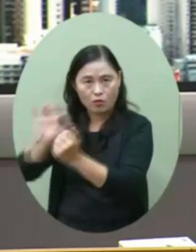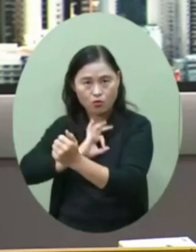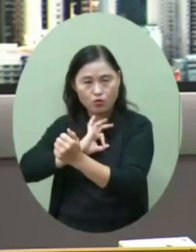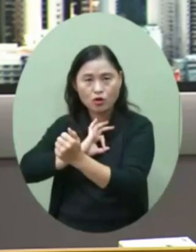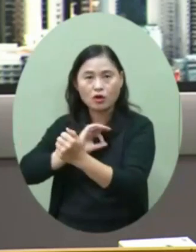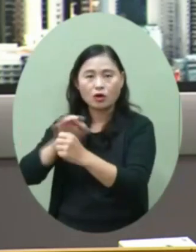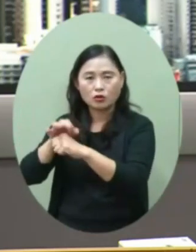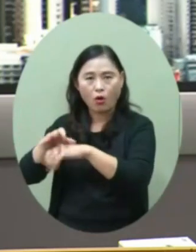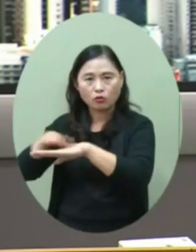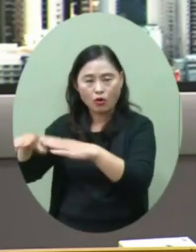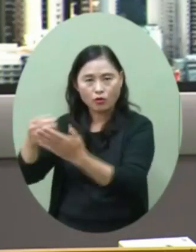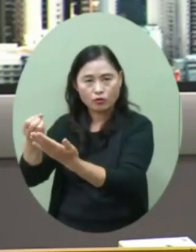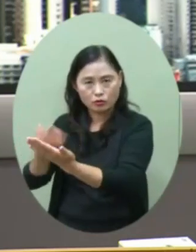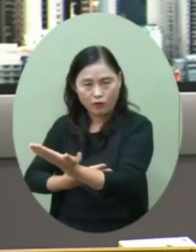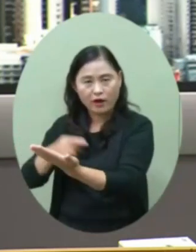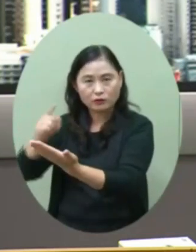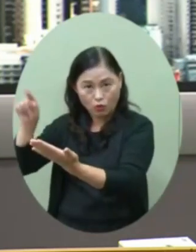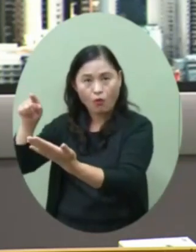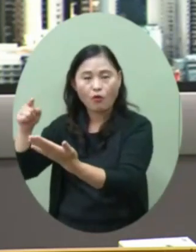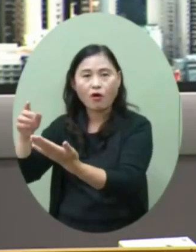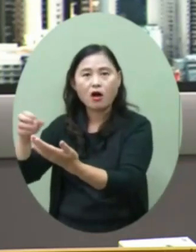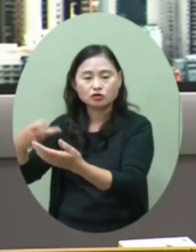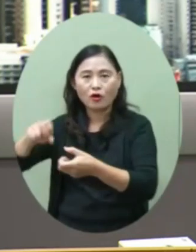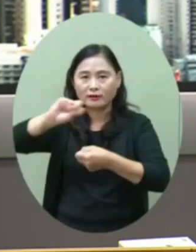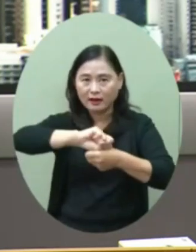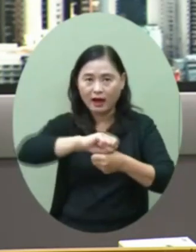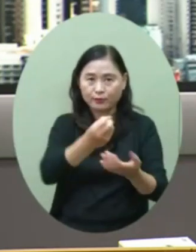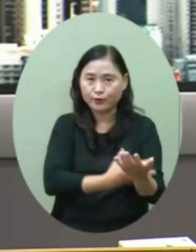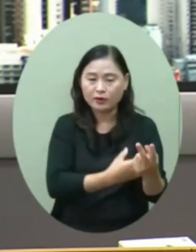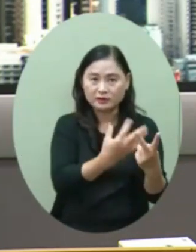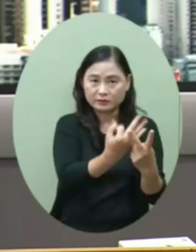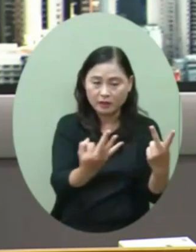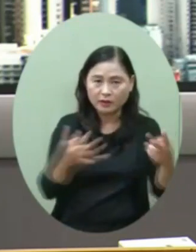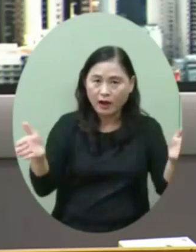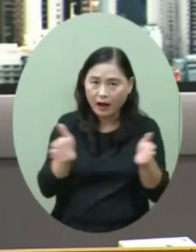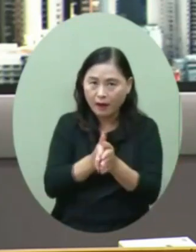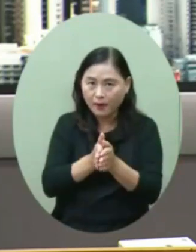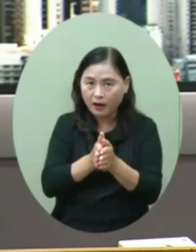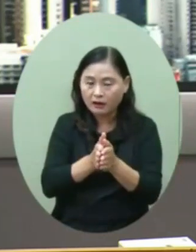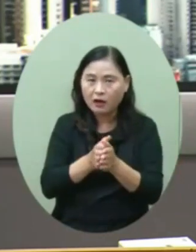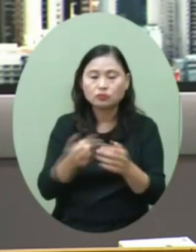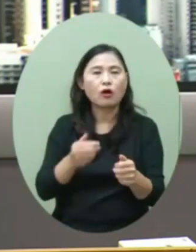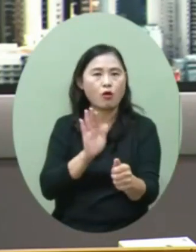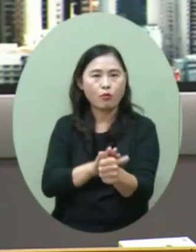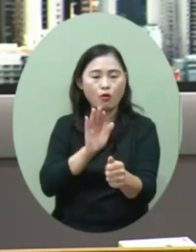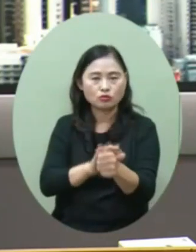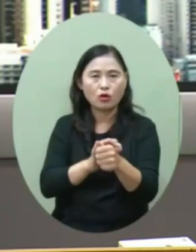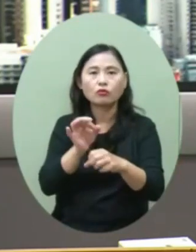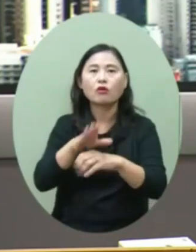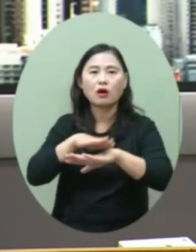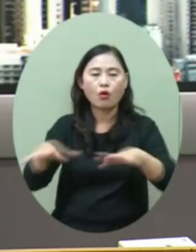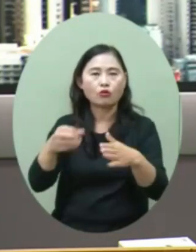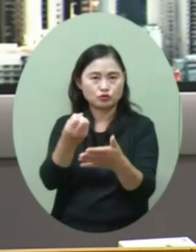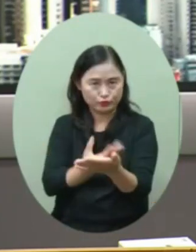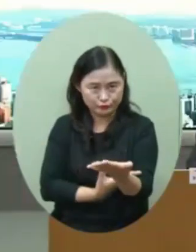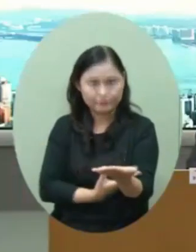complete regime for protecting national security in Hong Kong. Secretary for Justice. Let